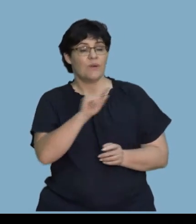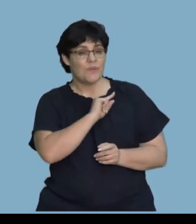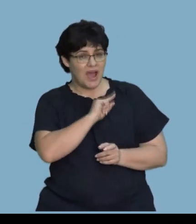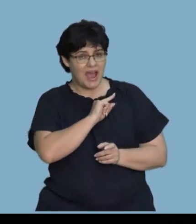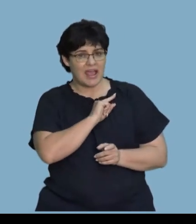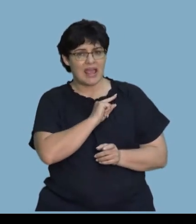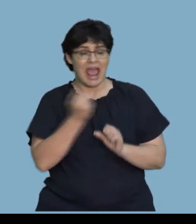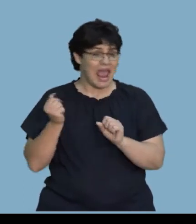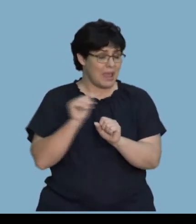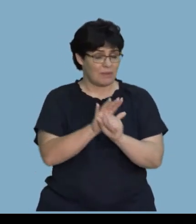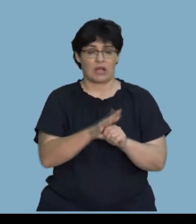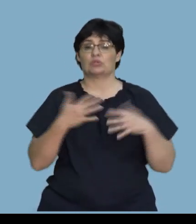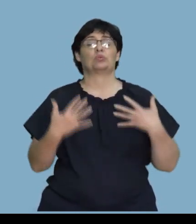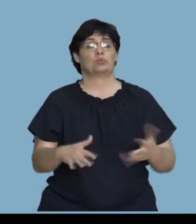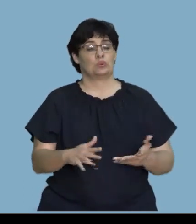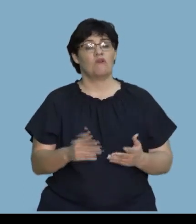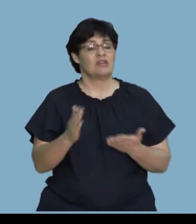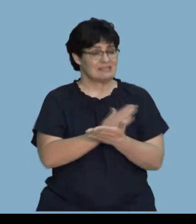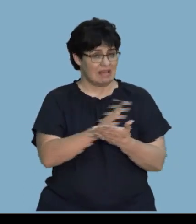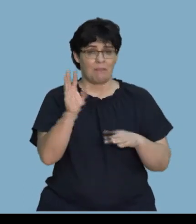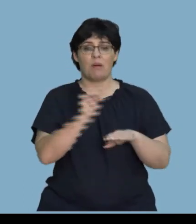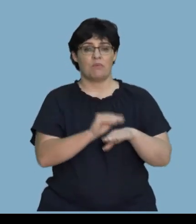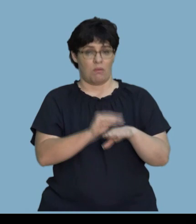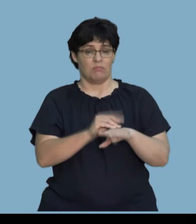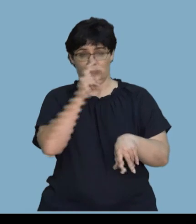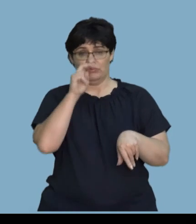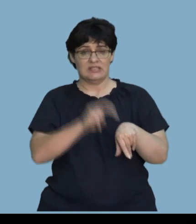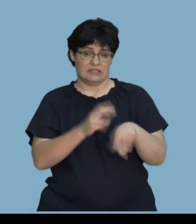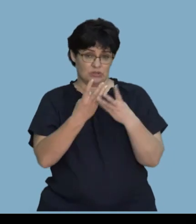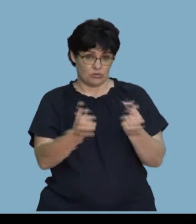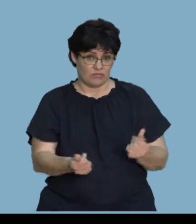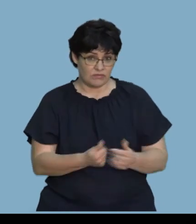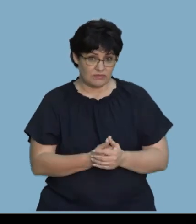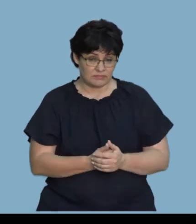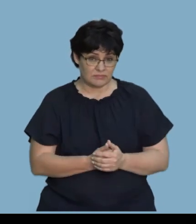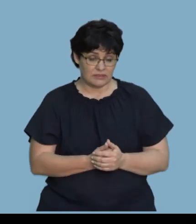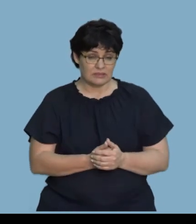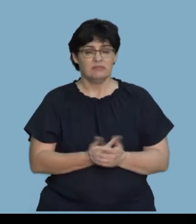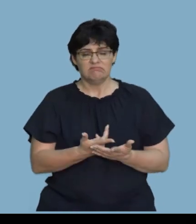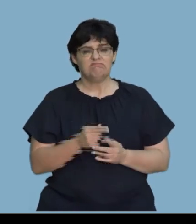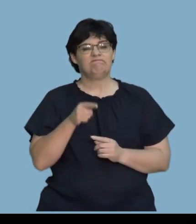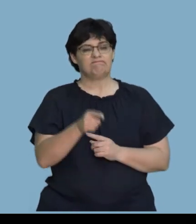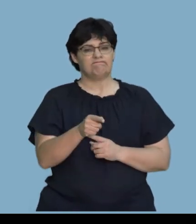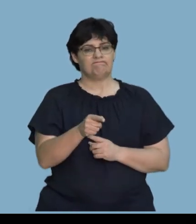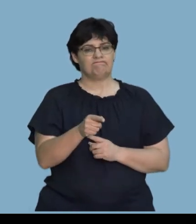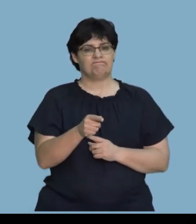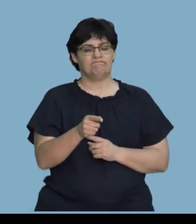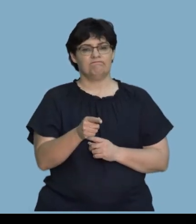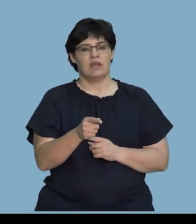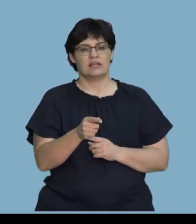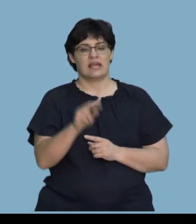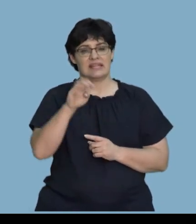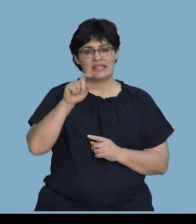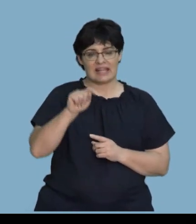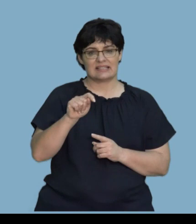has far-reaching implications as far as some of the problems that we may need to respond in as far as net electric